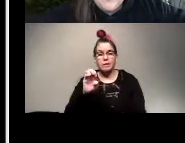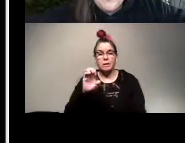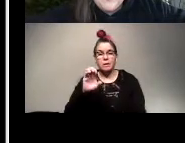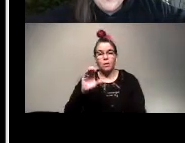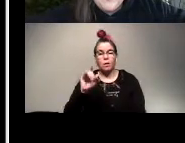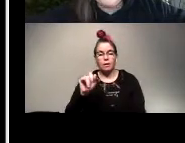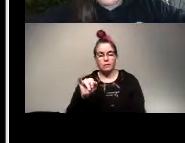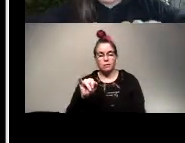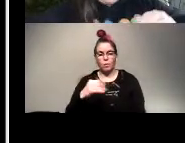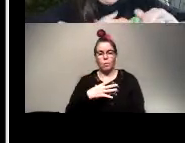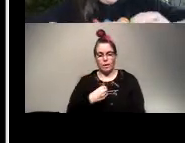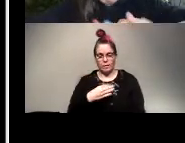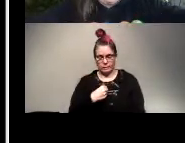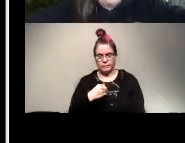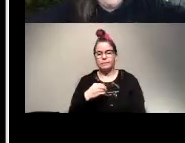behind it is black.